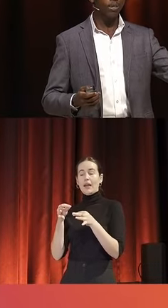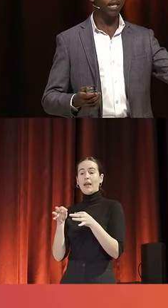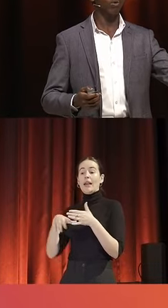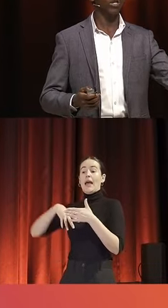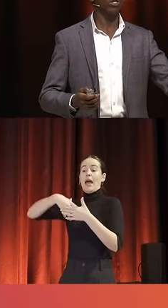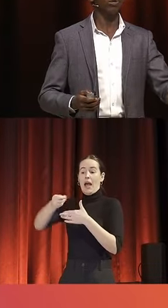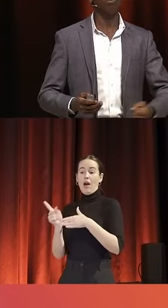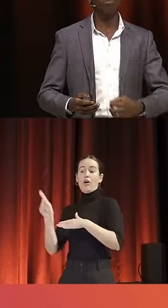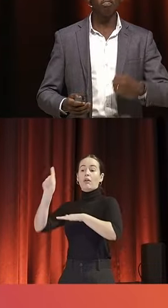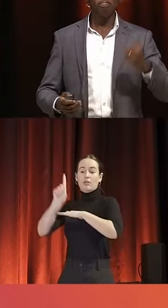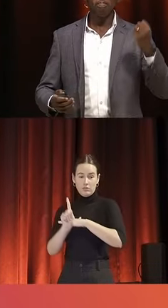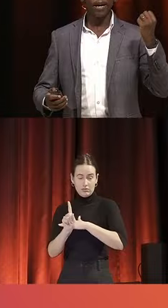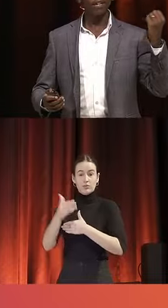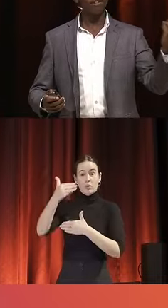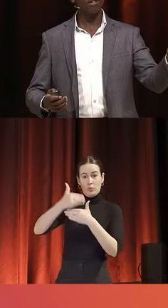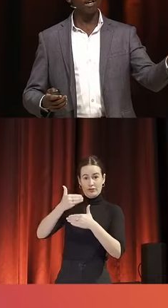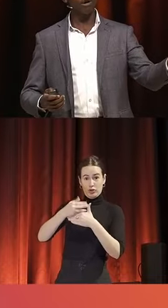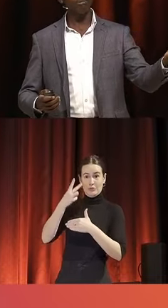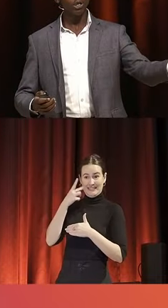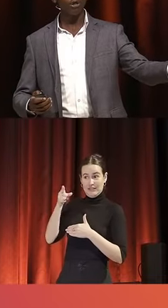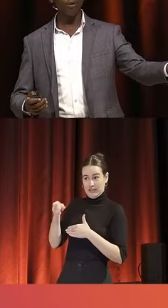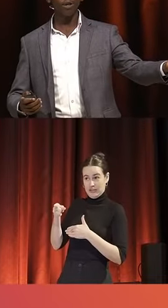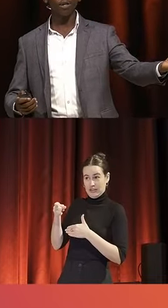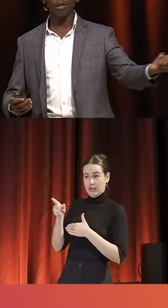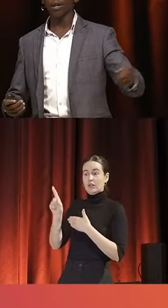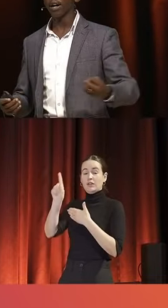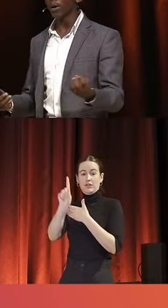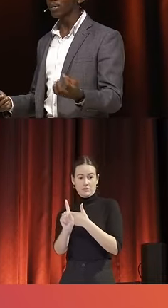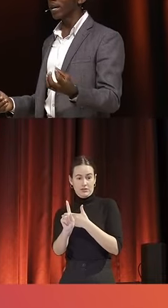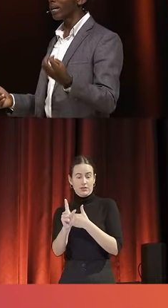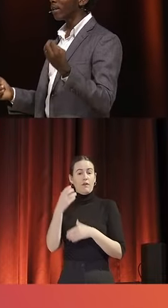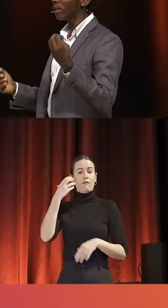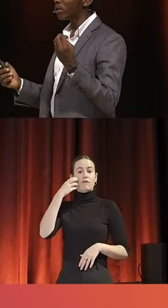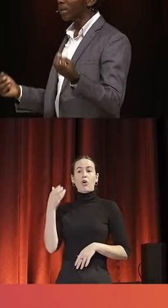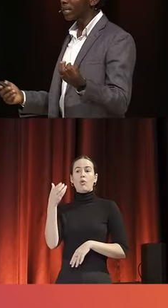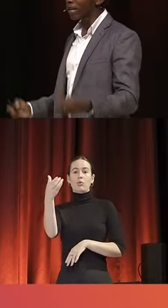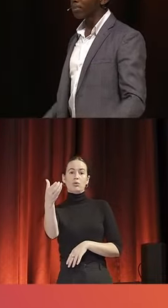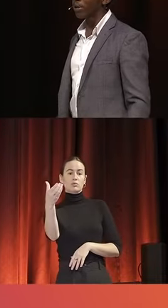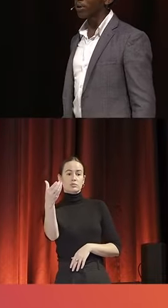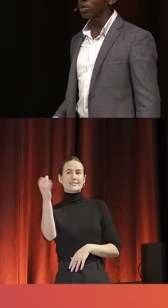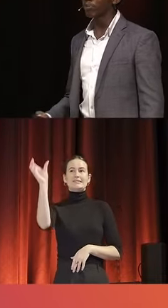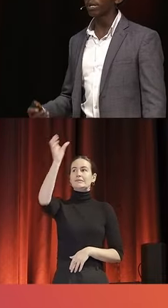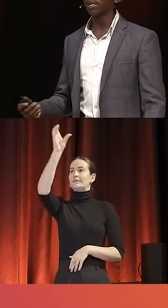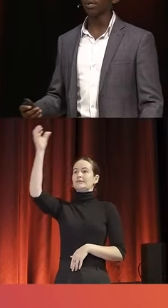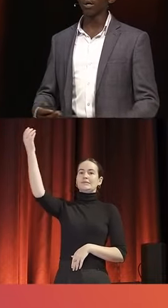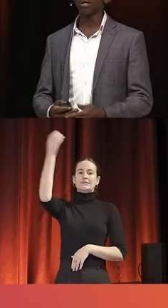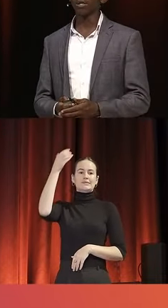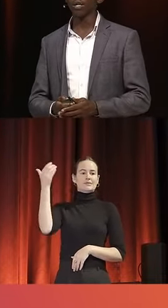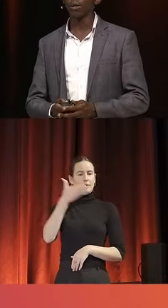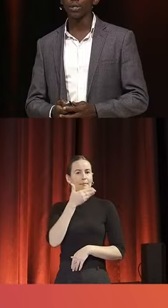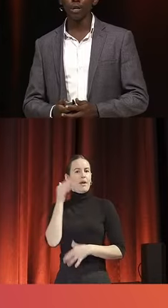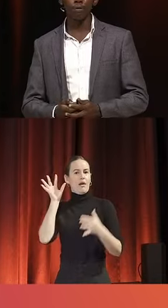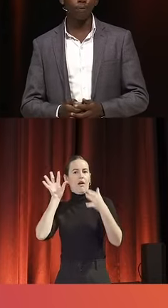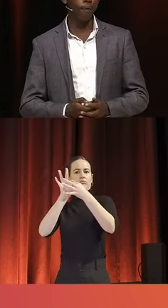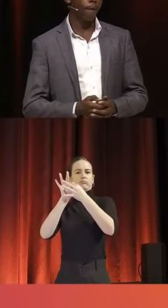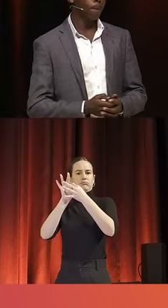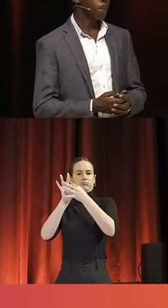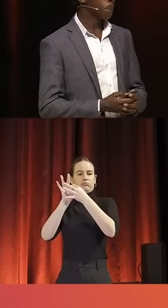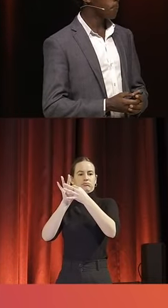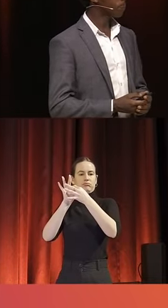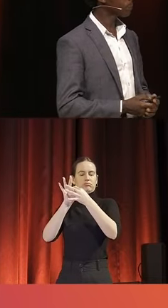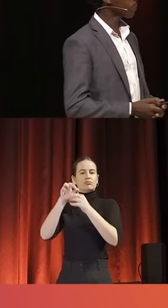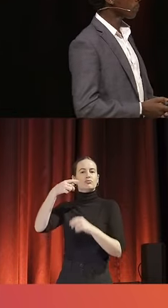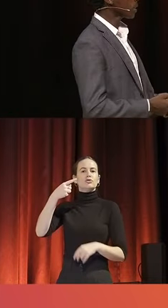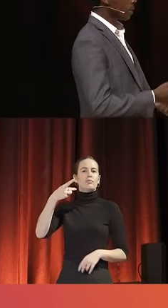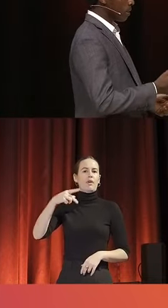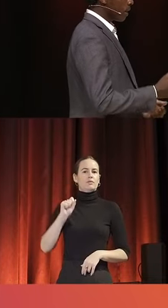walk outside the window, and put your phone outside, and you can get a better GPS lock yourself.